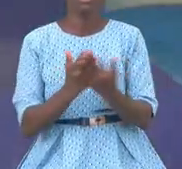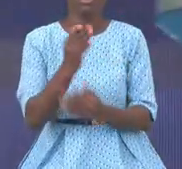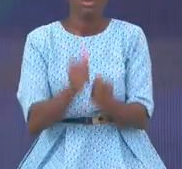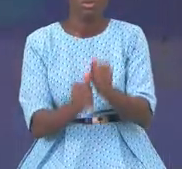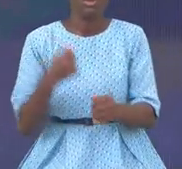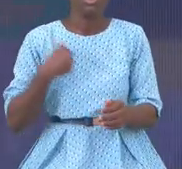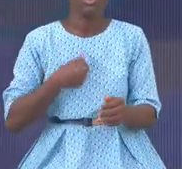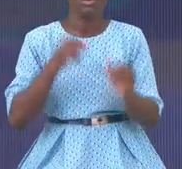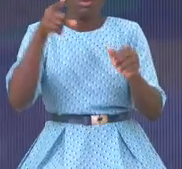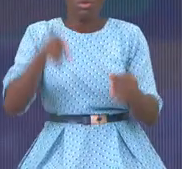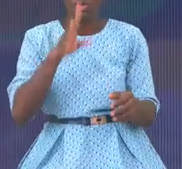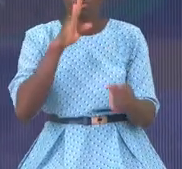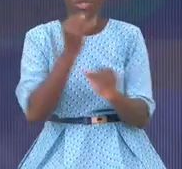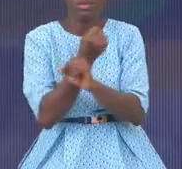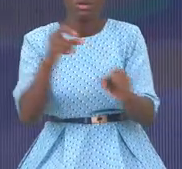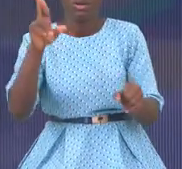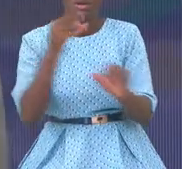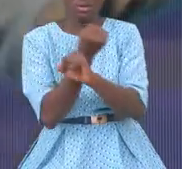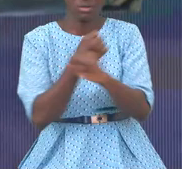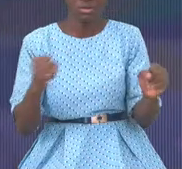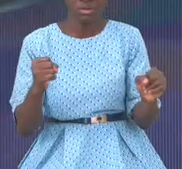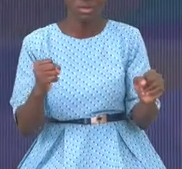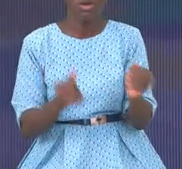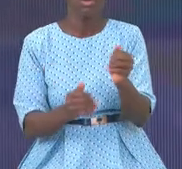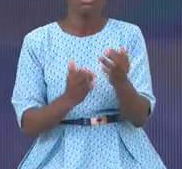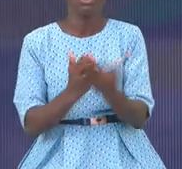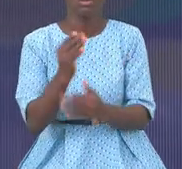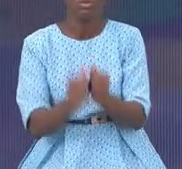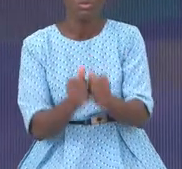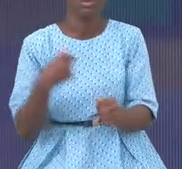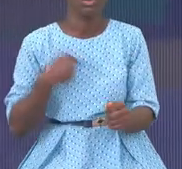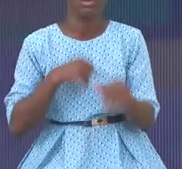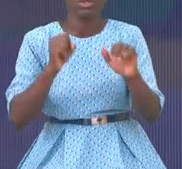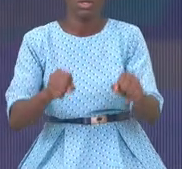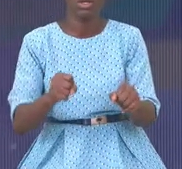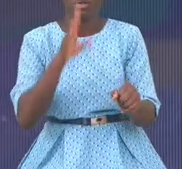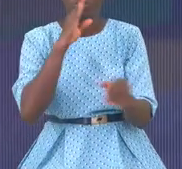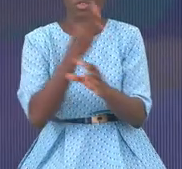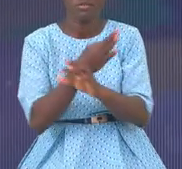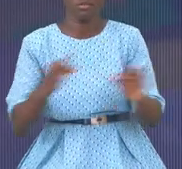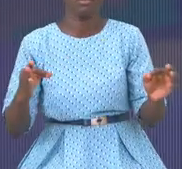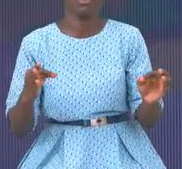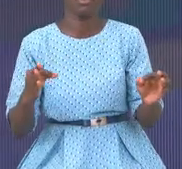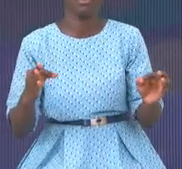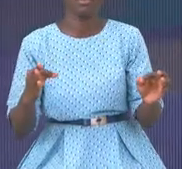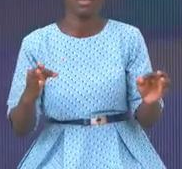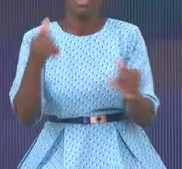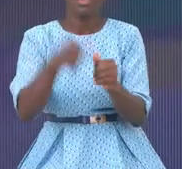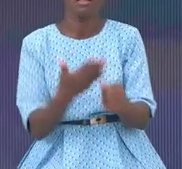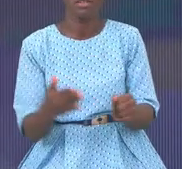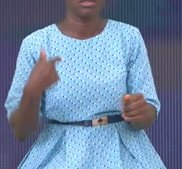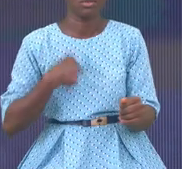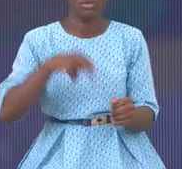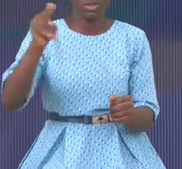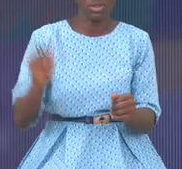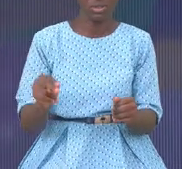recovered, whereby we must be set free. Everything we need, salvation now, salvation